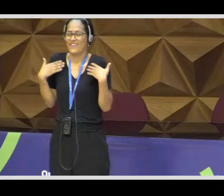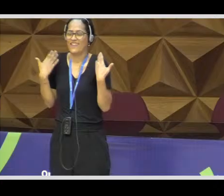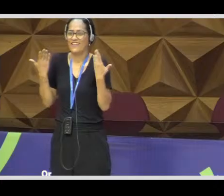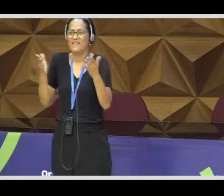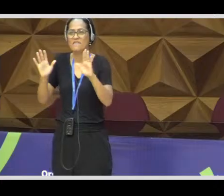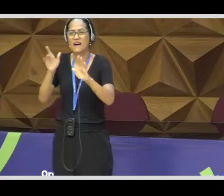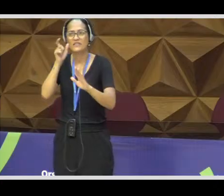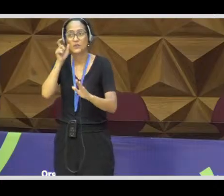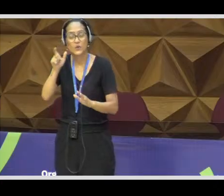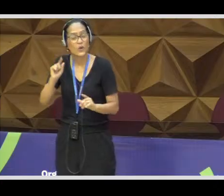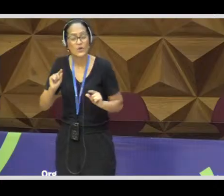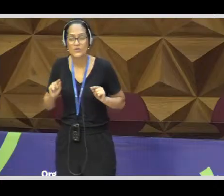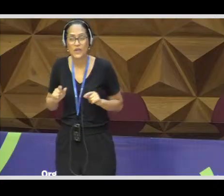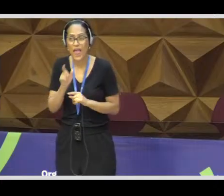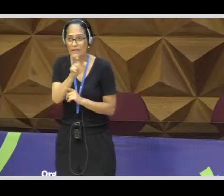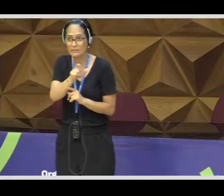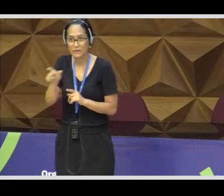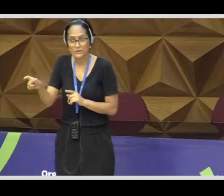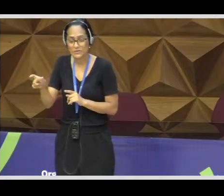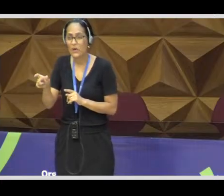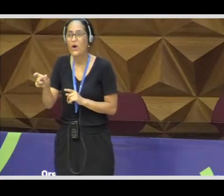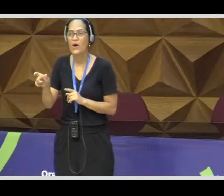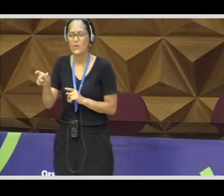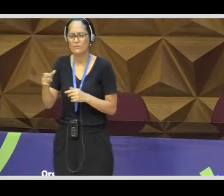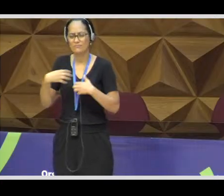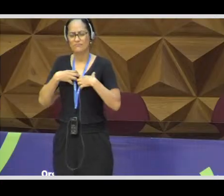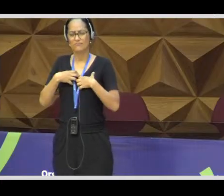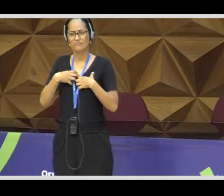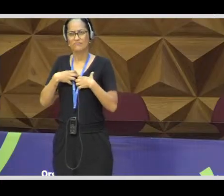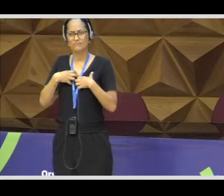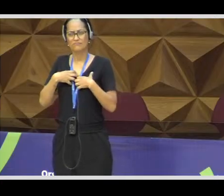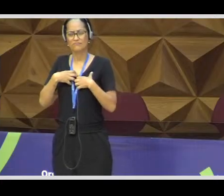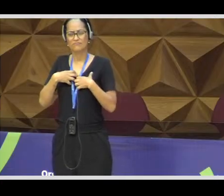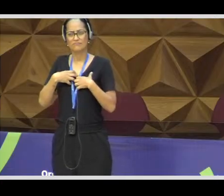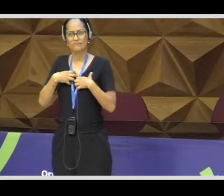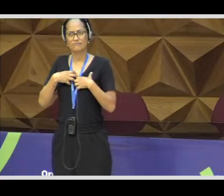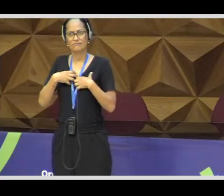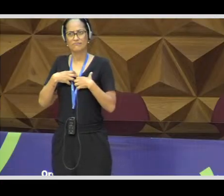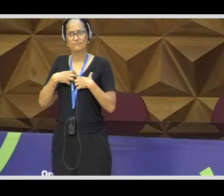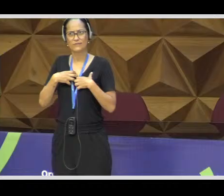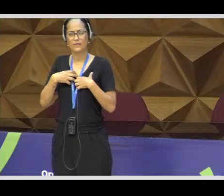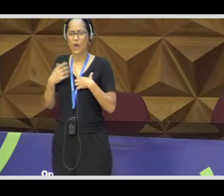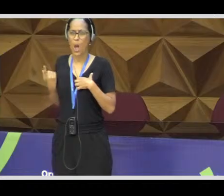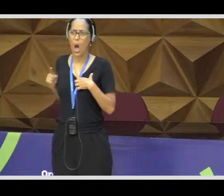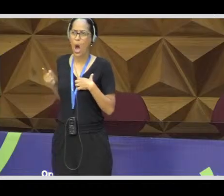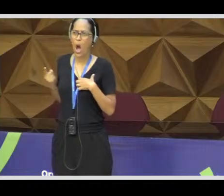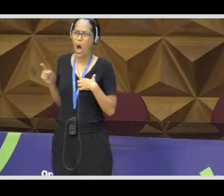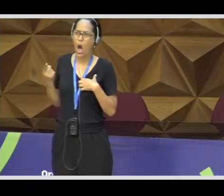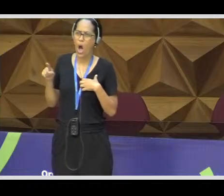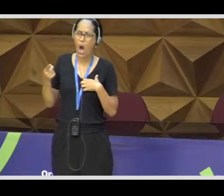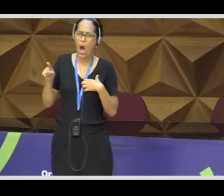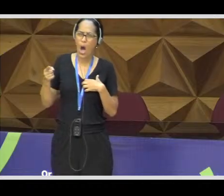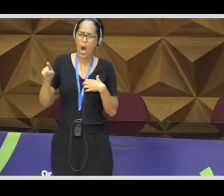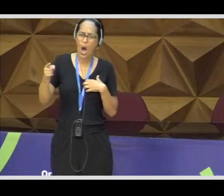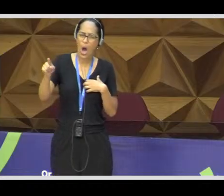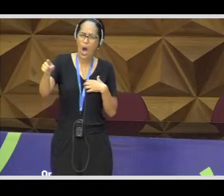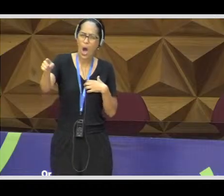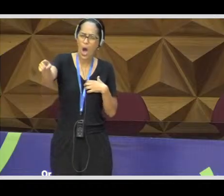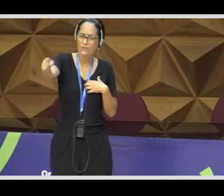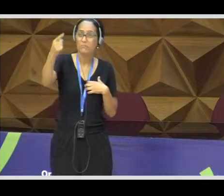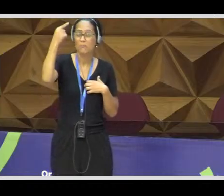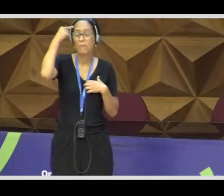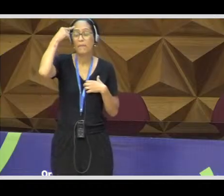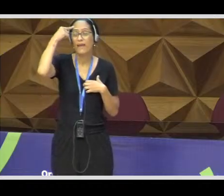distance they traveled was greater. Everybody always went the same speed. They were just going at 30 miles an hour along the road, but people thought